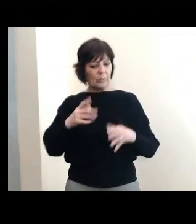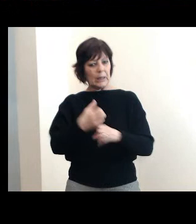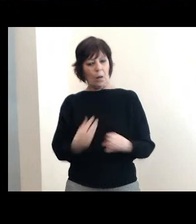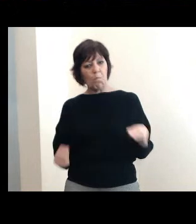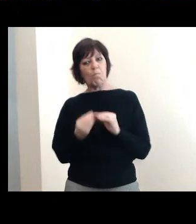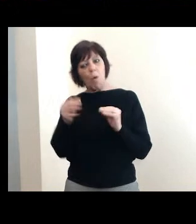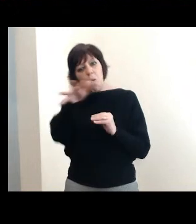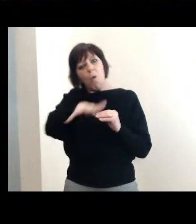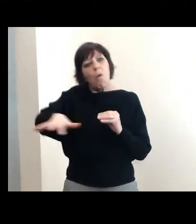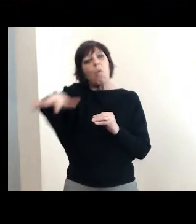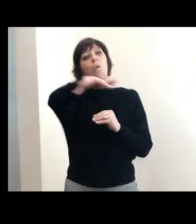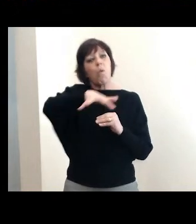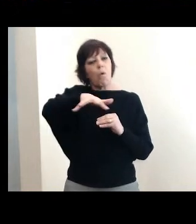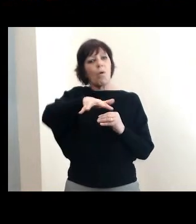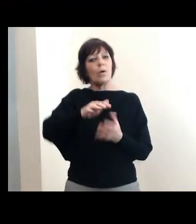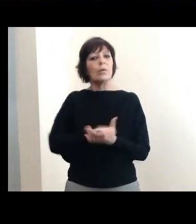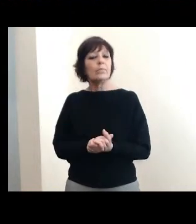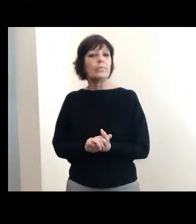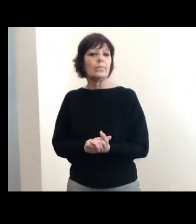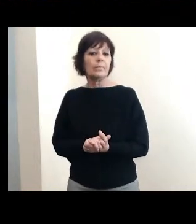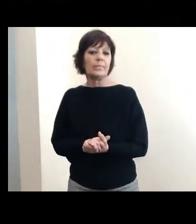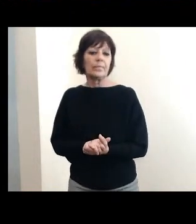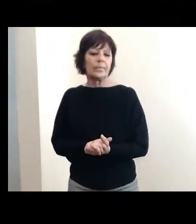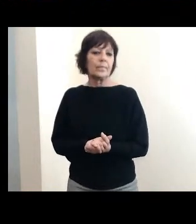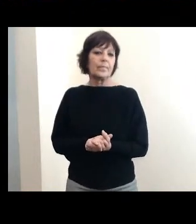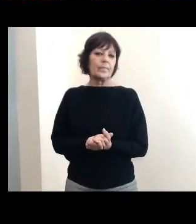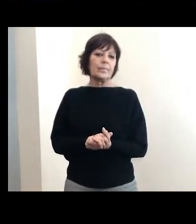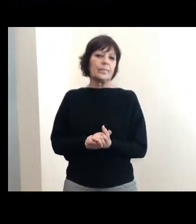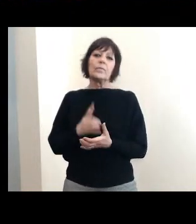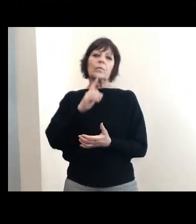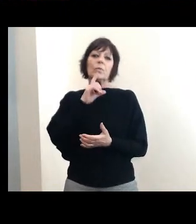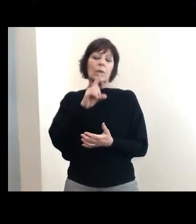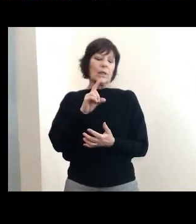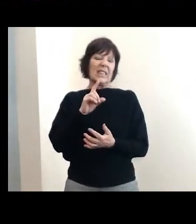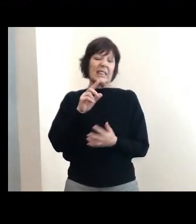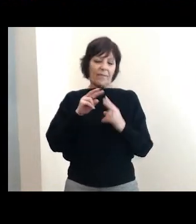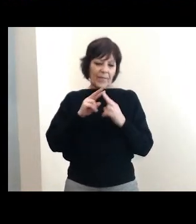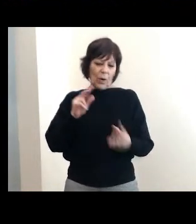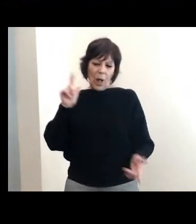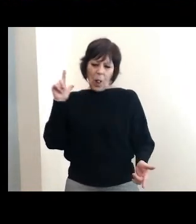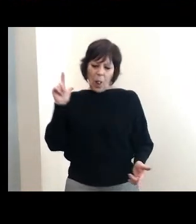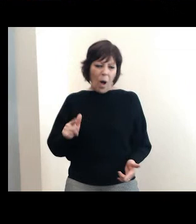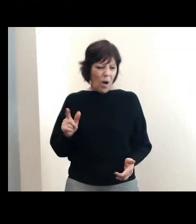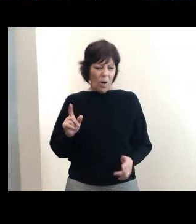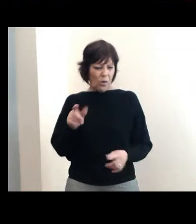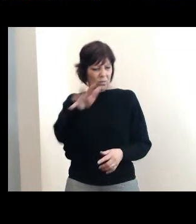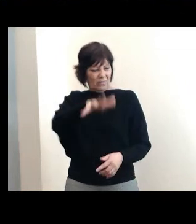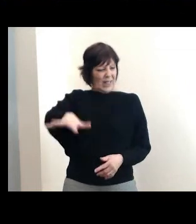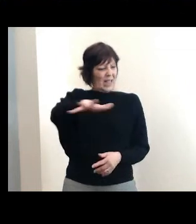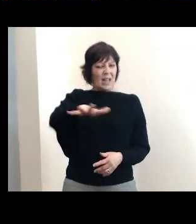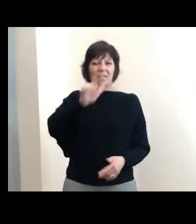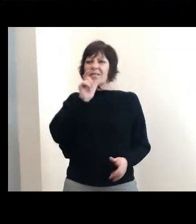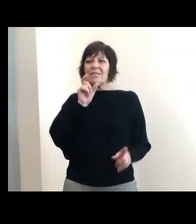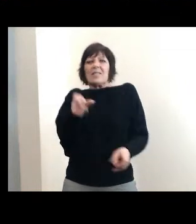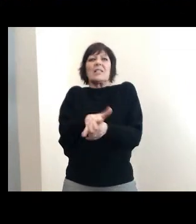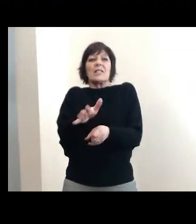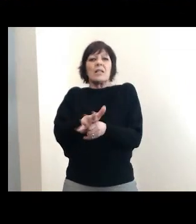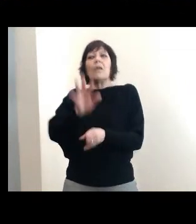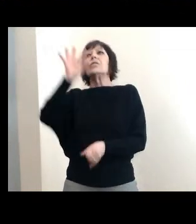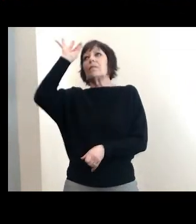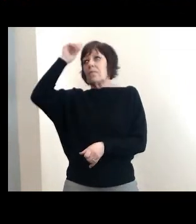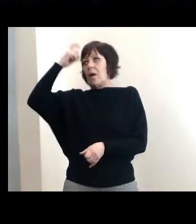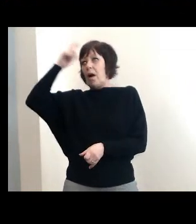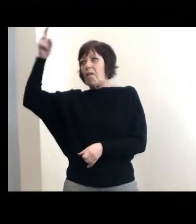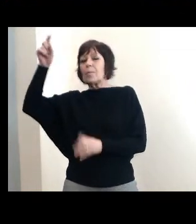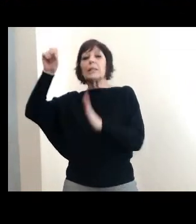communities of color are in Erie County. It's actually exceptionally low, and it's disappointing to see. So the federal government and the